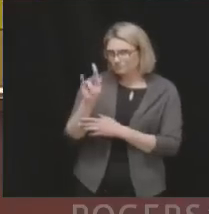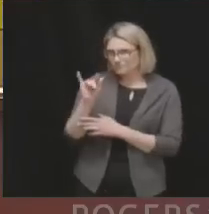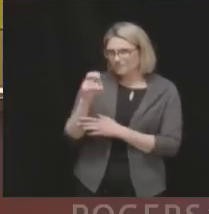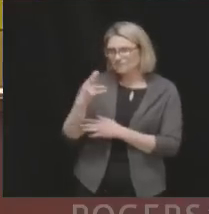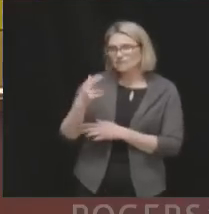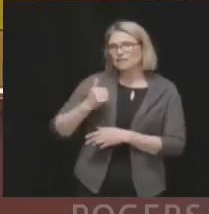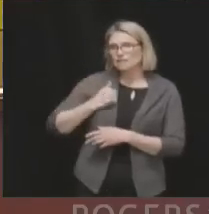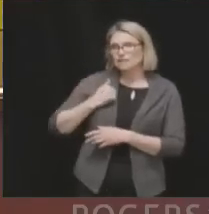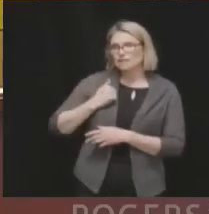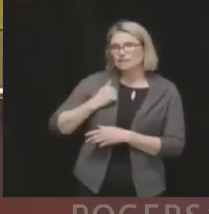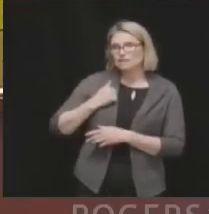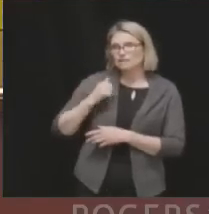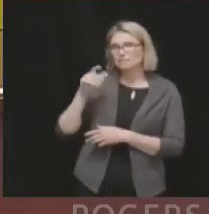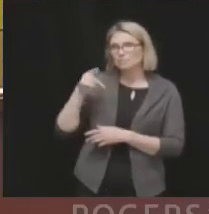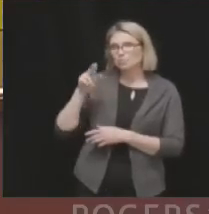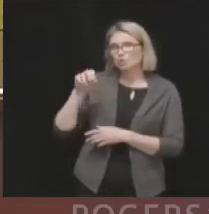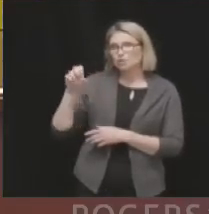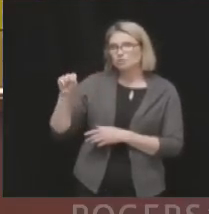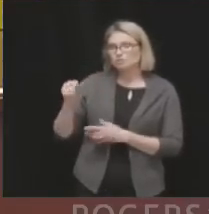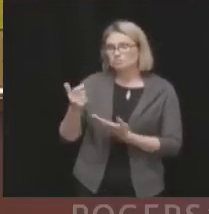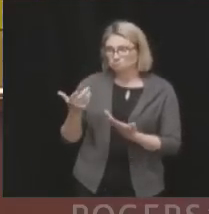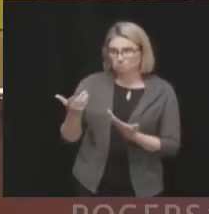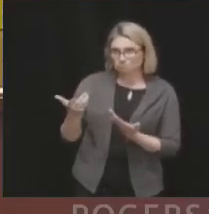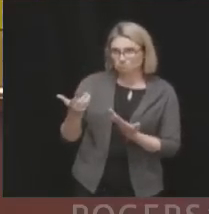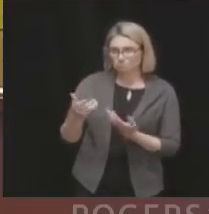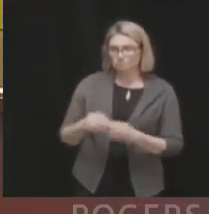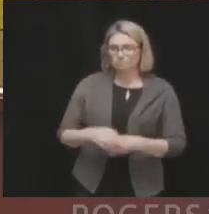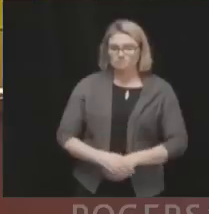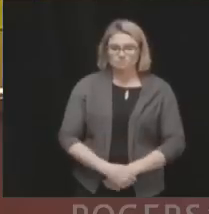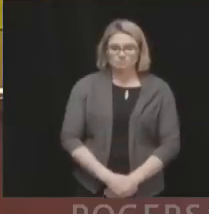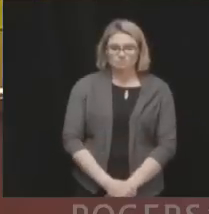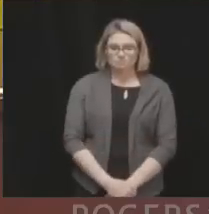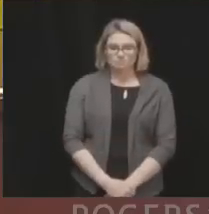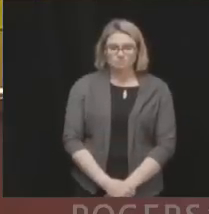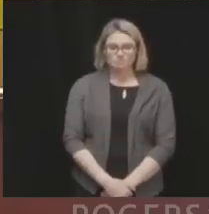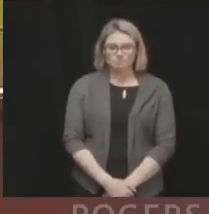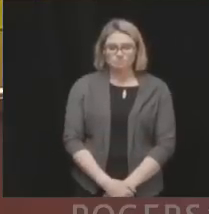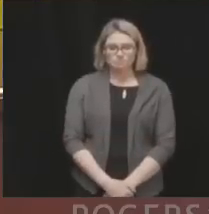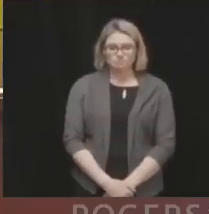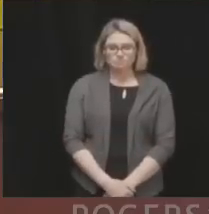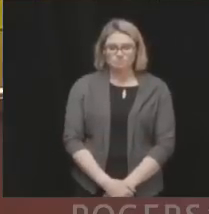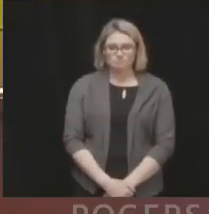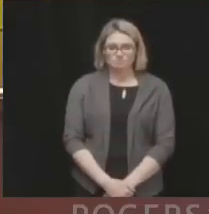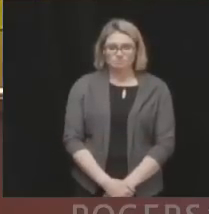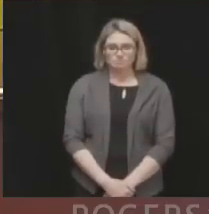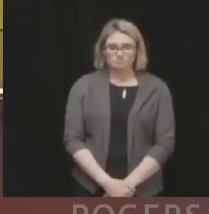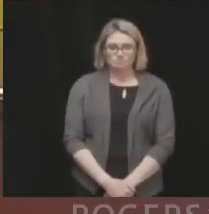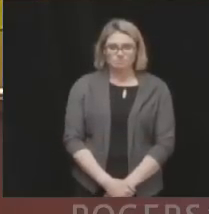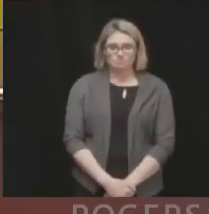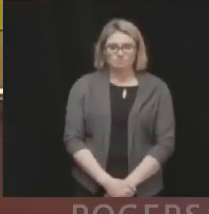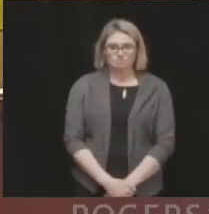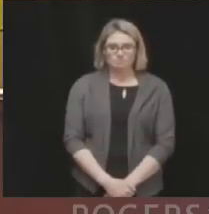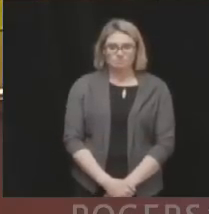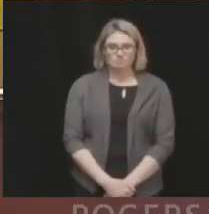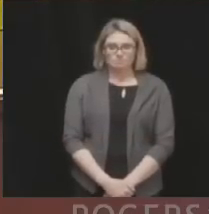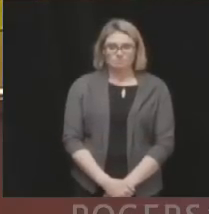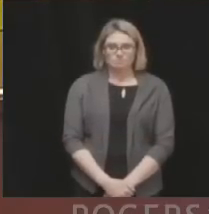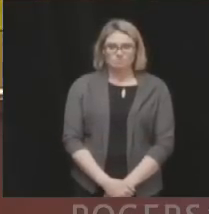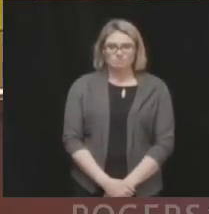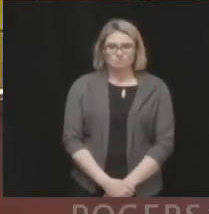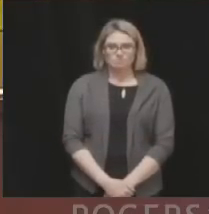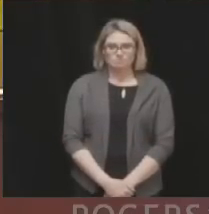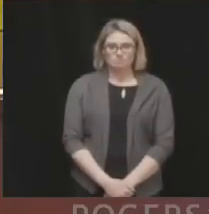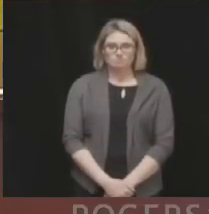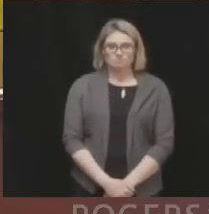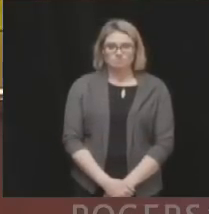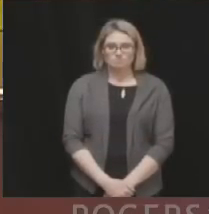Thank you. This is a question for Dr. Russell. So in the plan, people can expand their family unit to add another. If those people don't have the